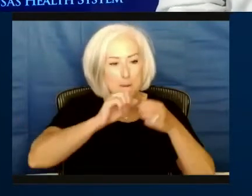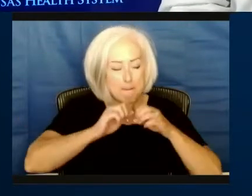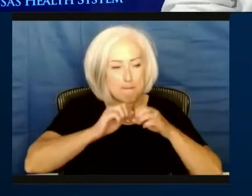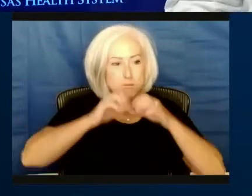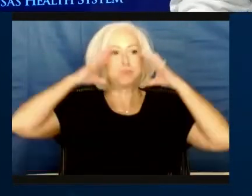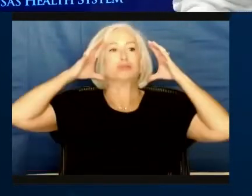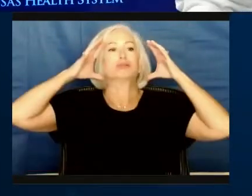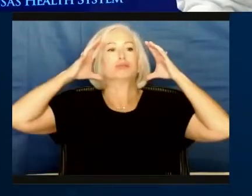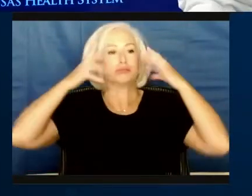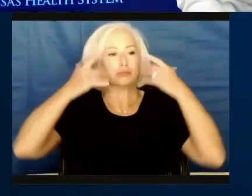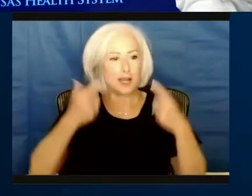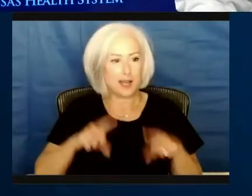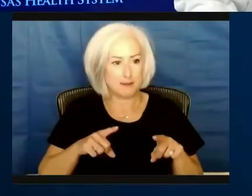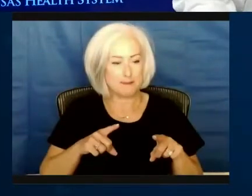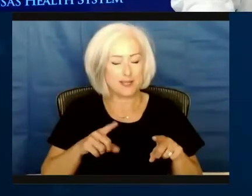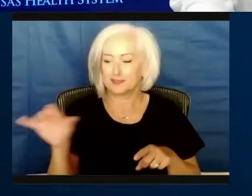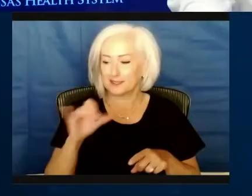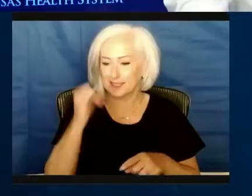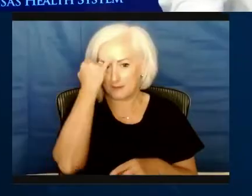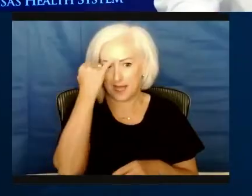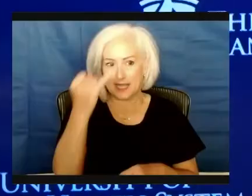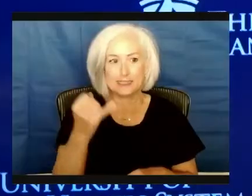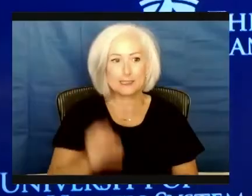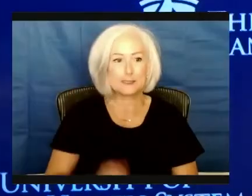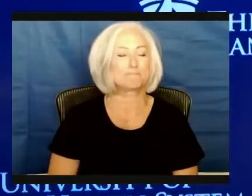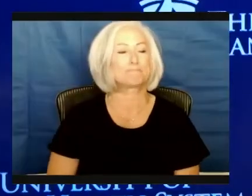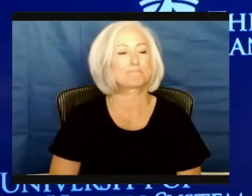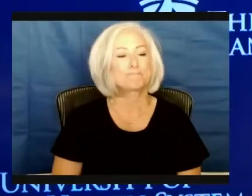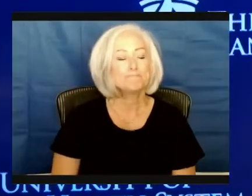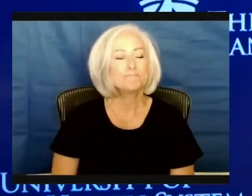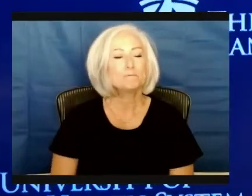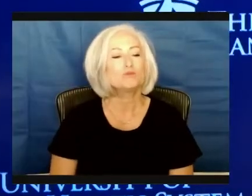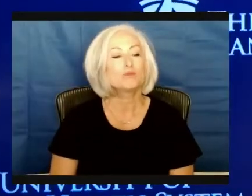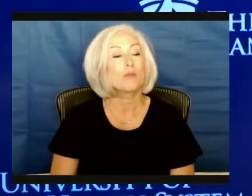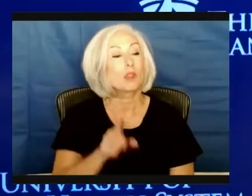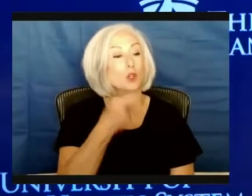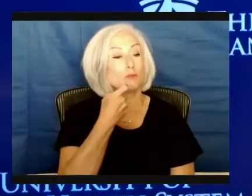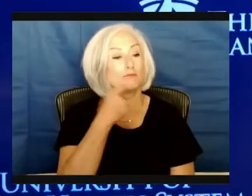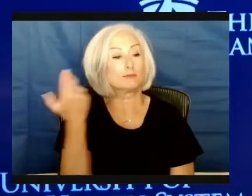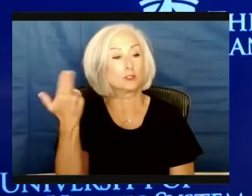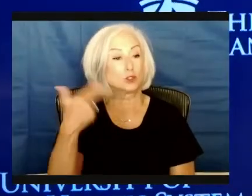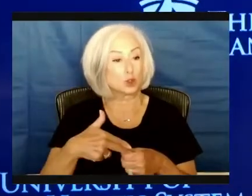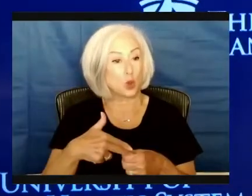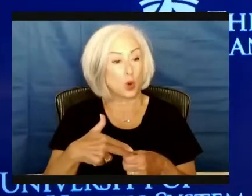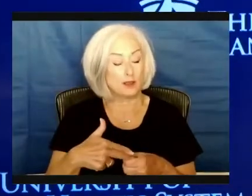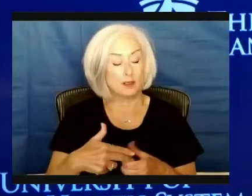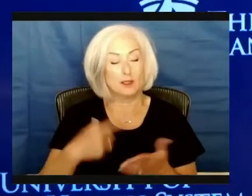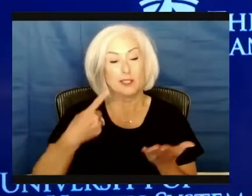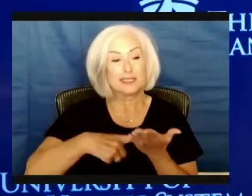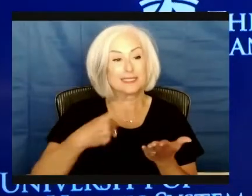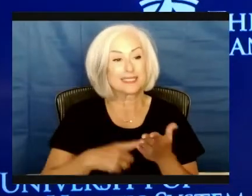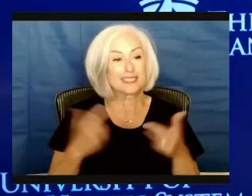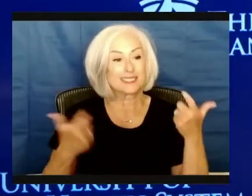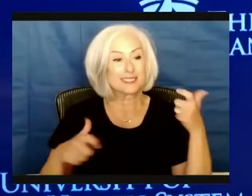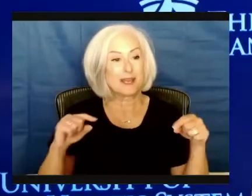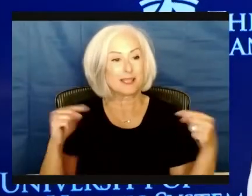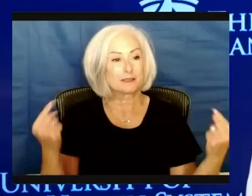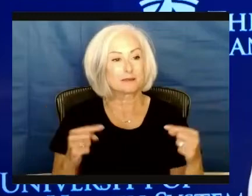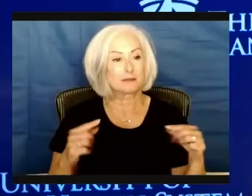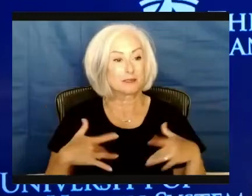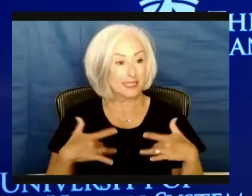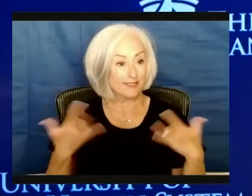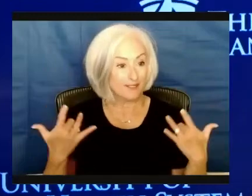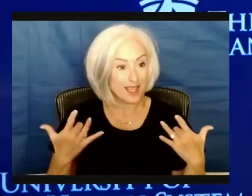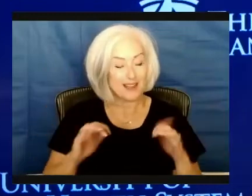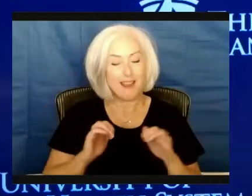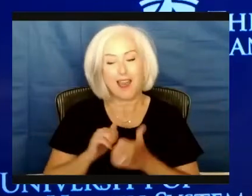example. Yeah. Okay, if you're just joining us, we are talking about mass casualty events and how the medical community responds to those. Our